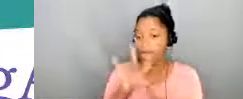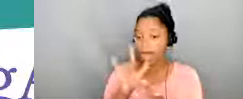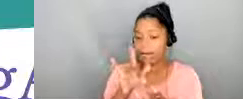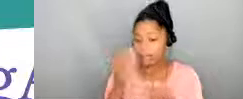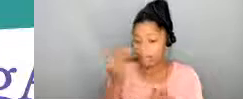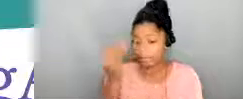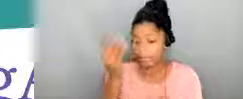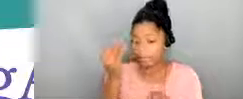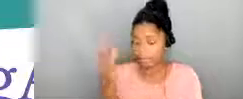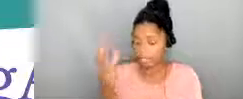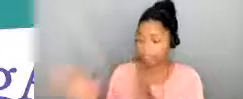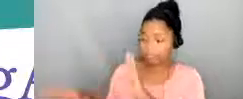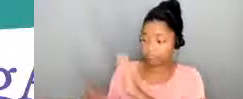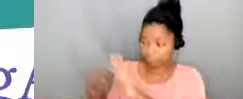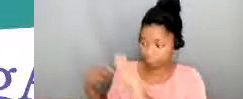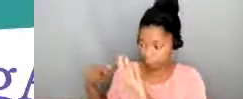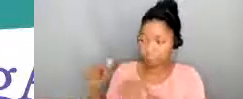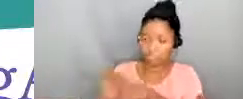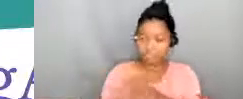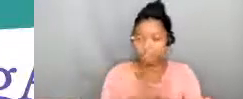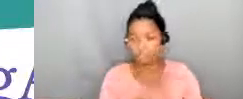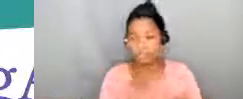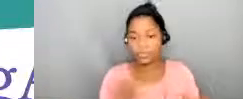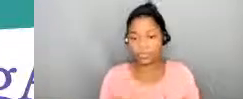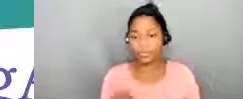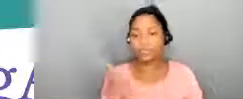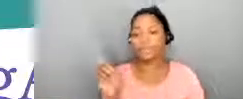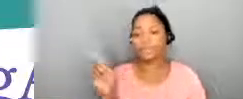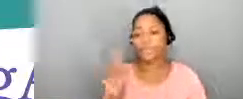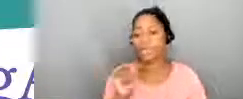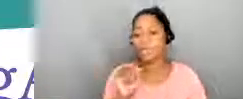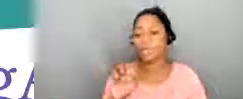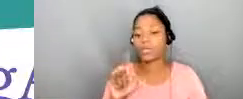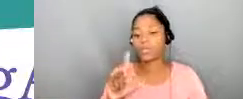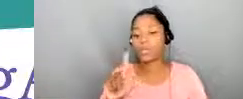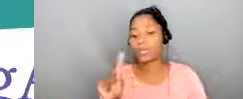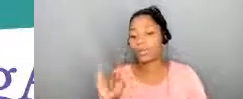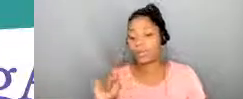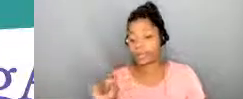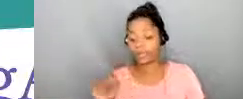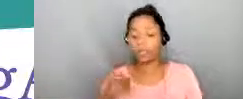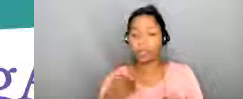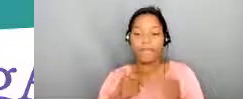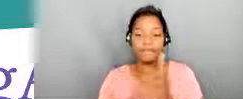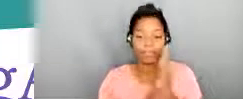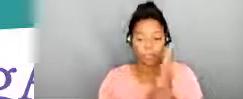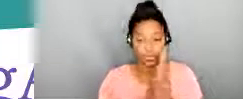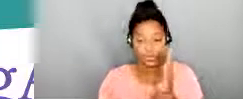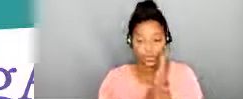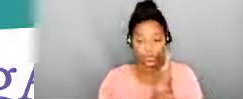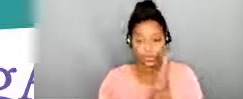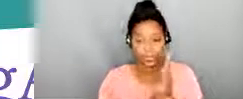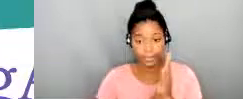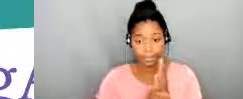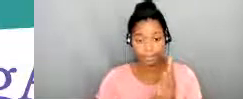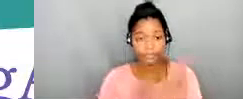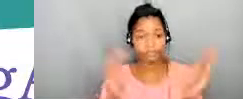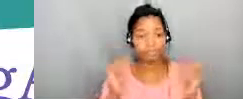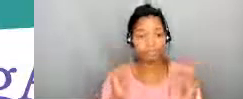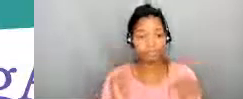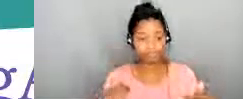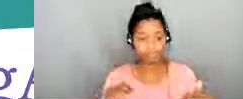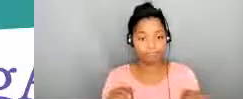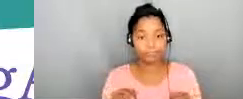sharing. So in terms of what's in the toolkit, we have a consumer-facing brochure, infographics that you